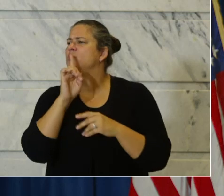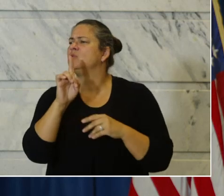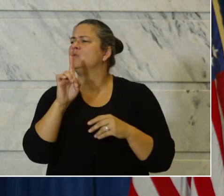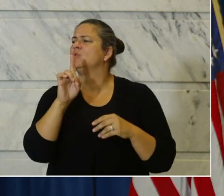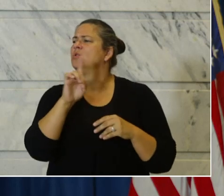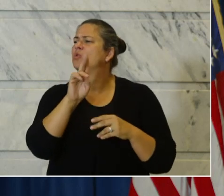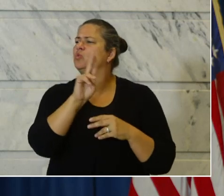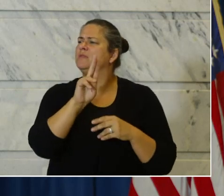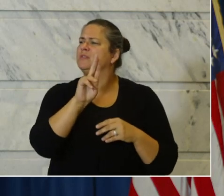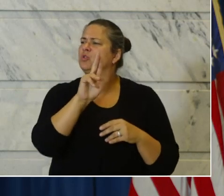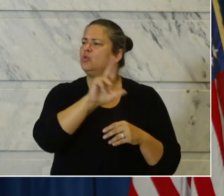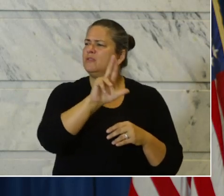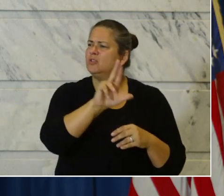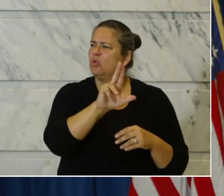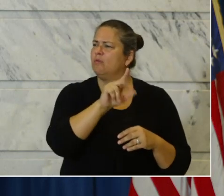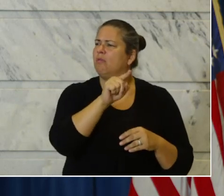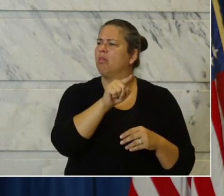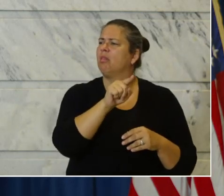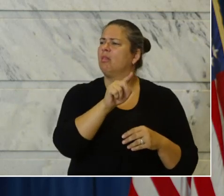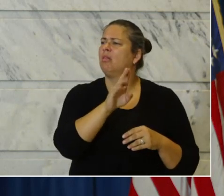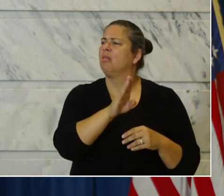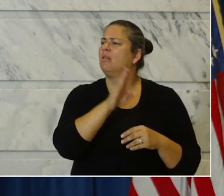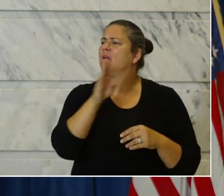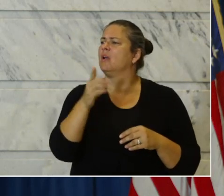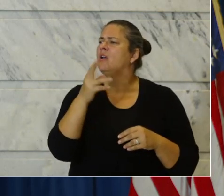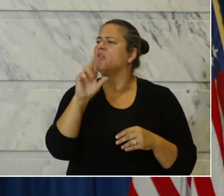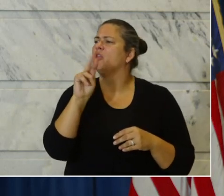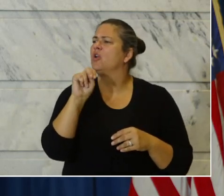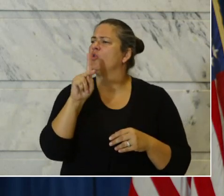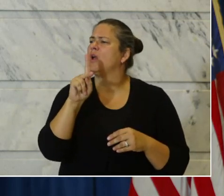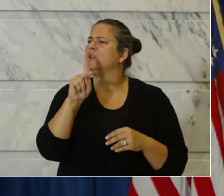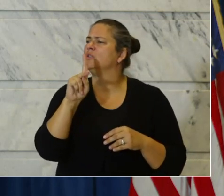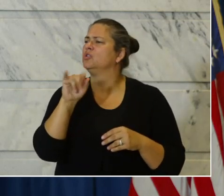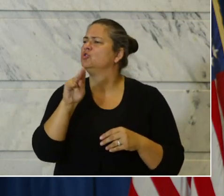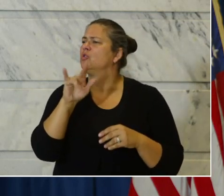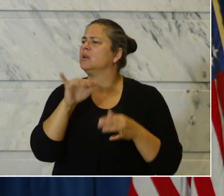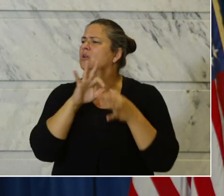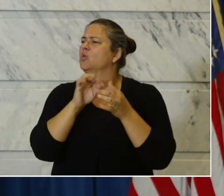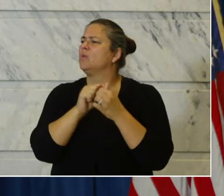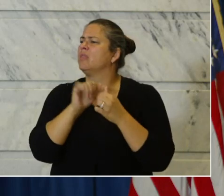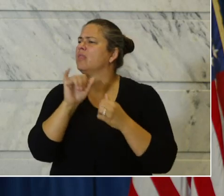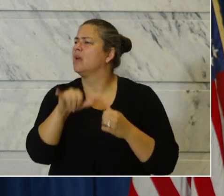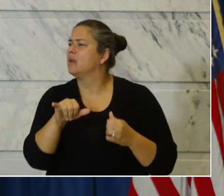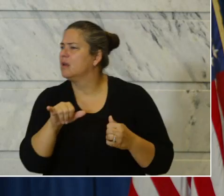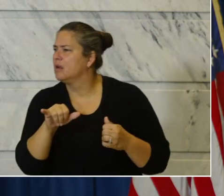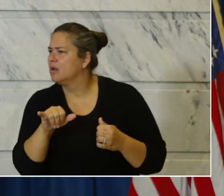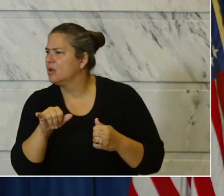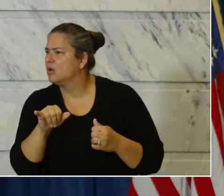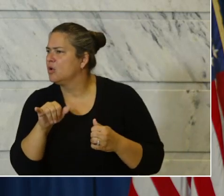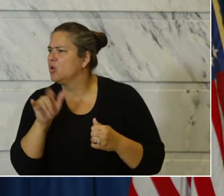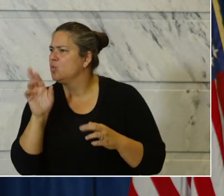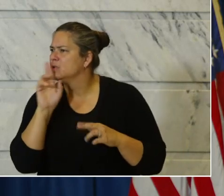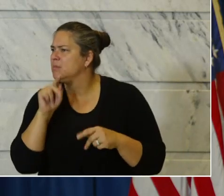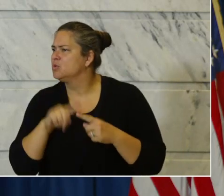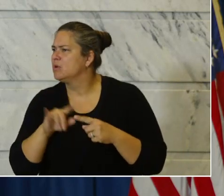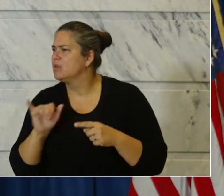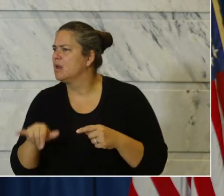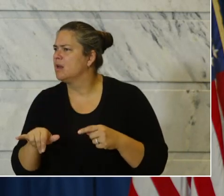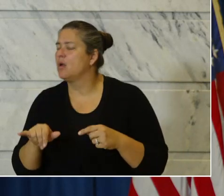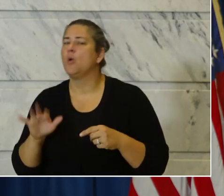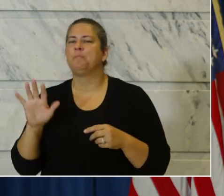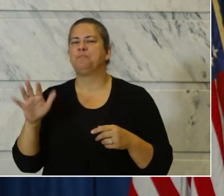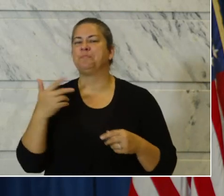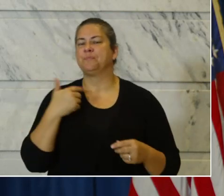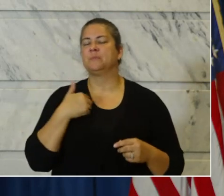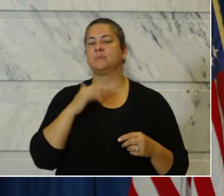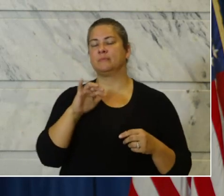economic boycotts in Louisville over the grand jury not indicting anyone in Breonna Taylor's death. Do you want to respond to that? I'm told that